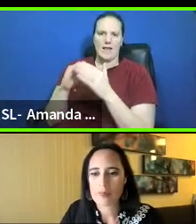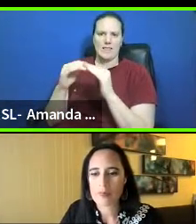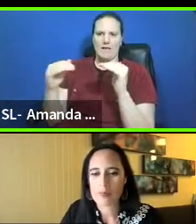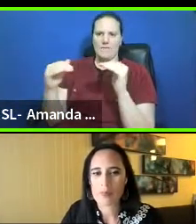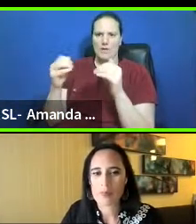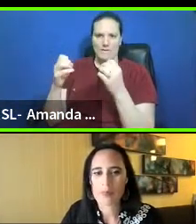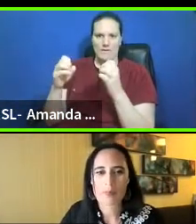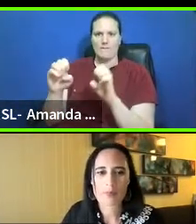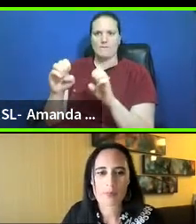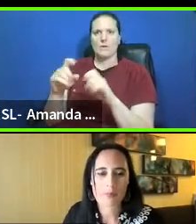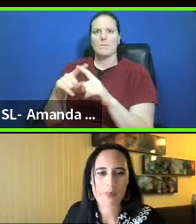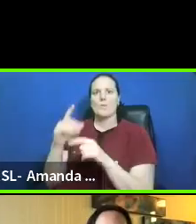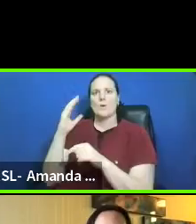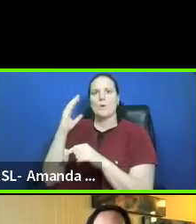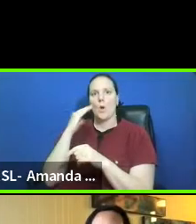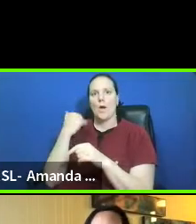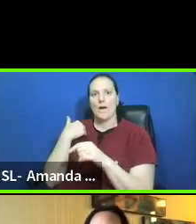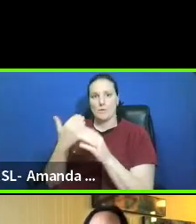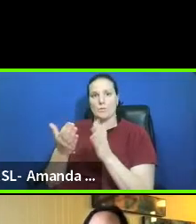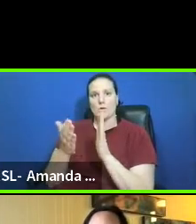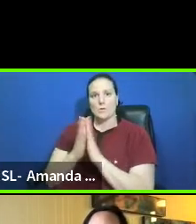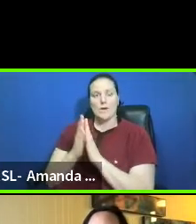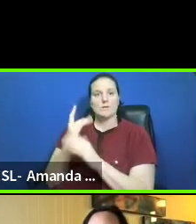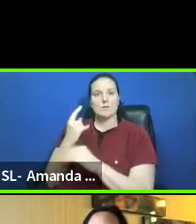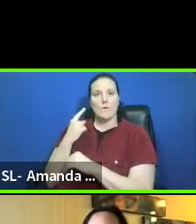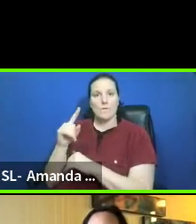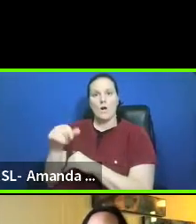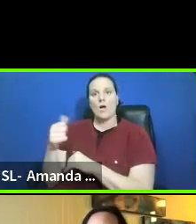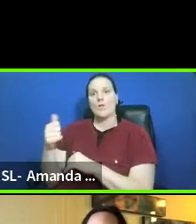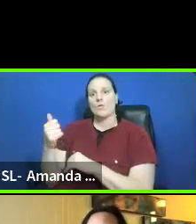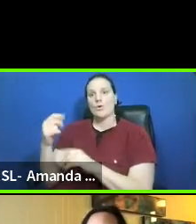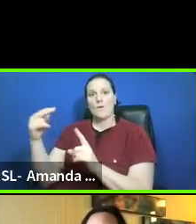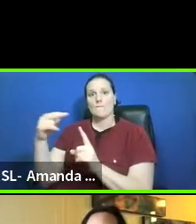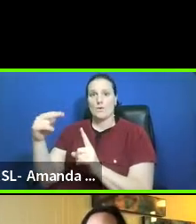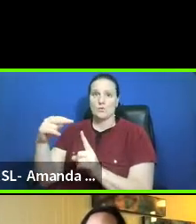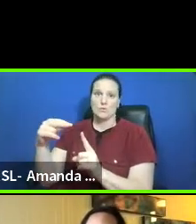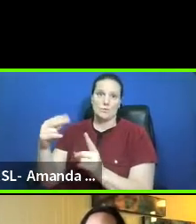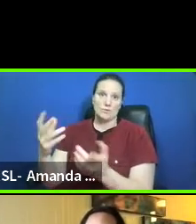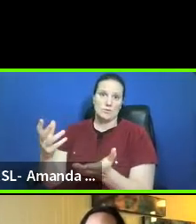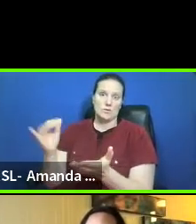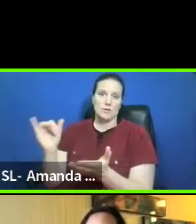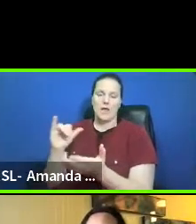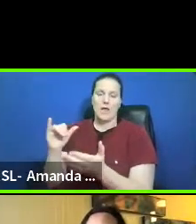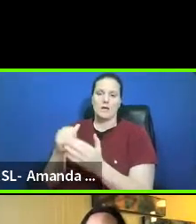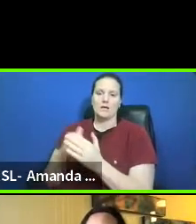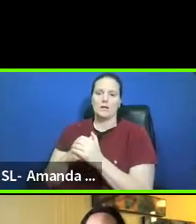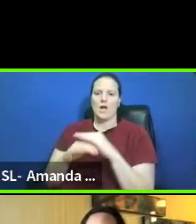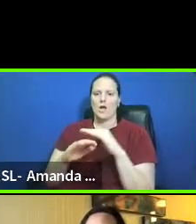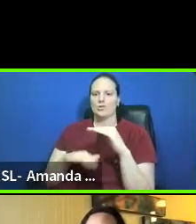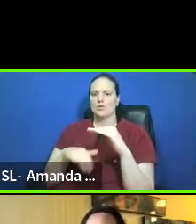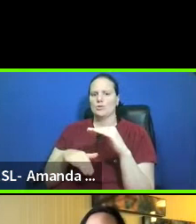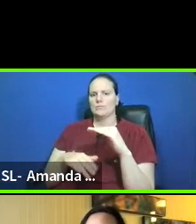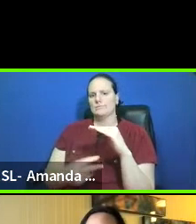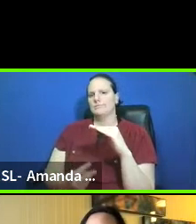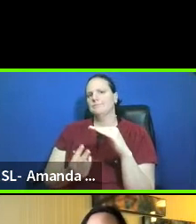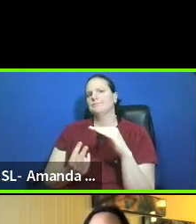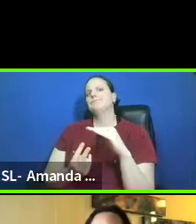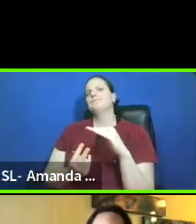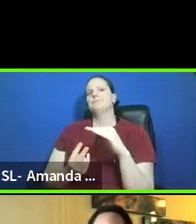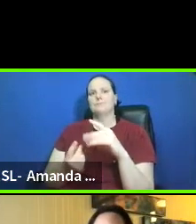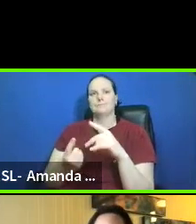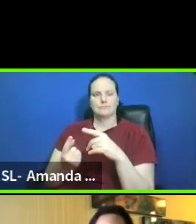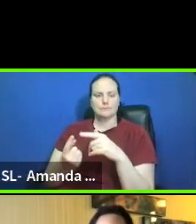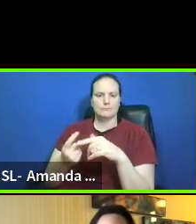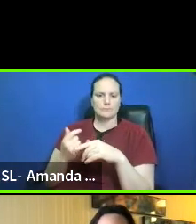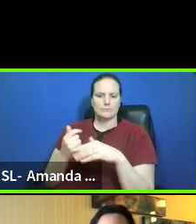know that there's a request for other views, like what does it look like from under the